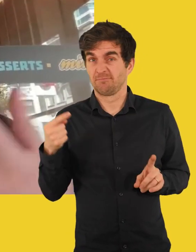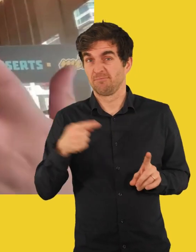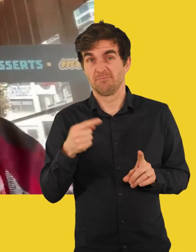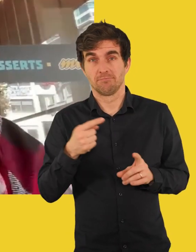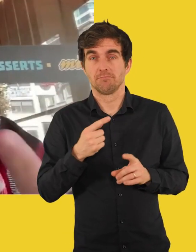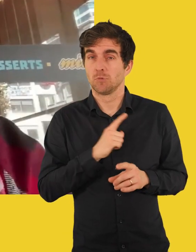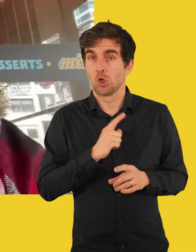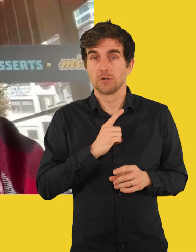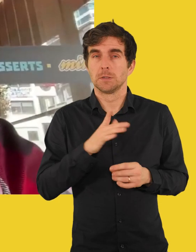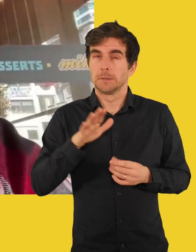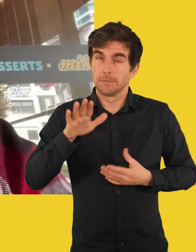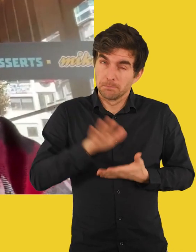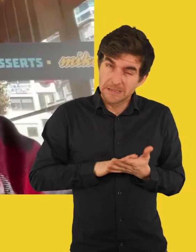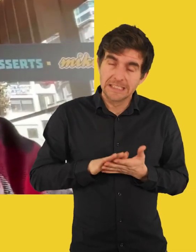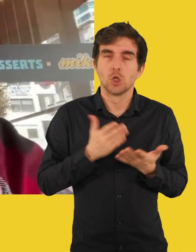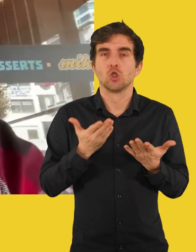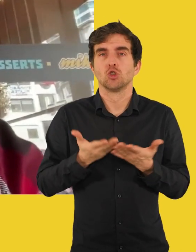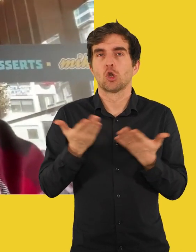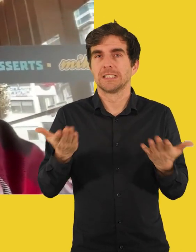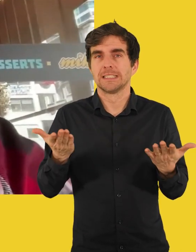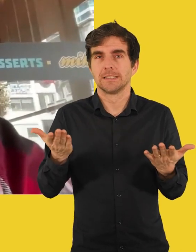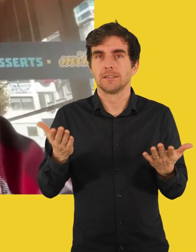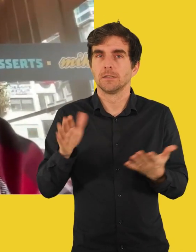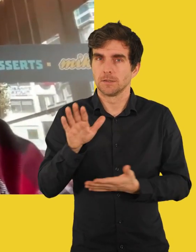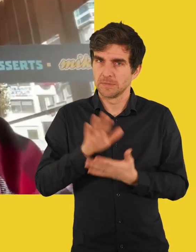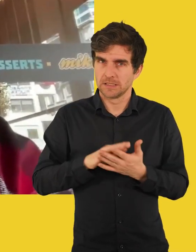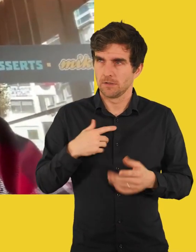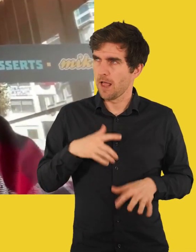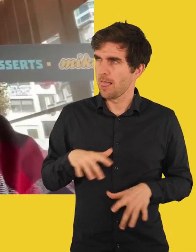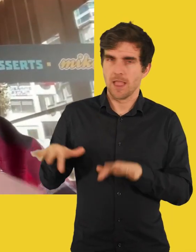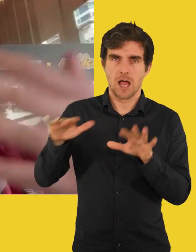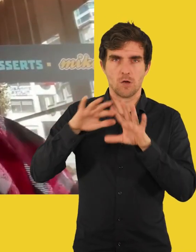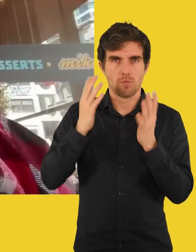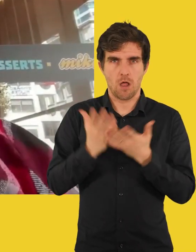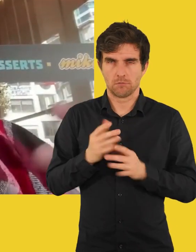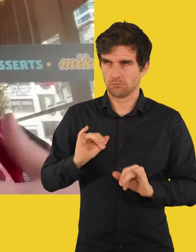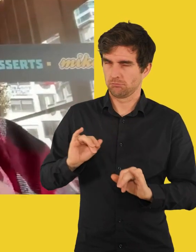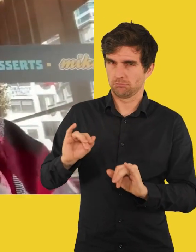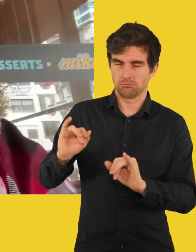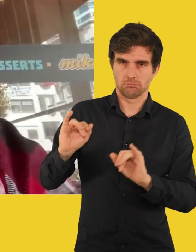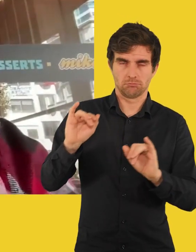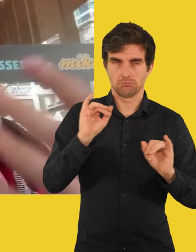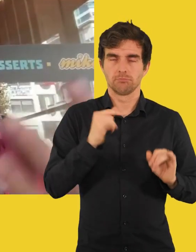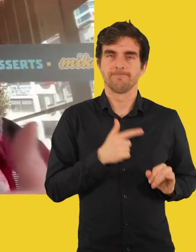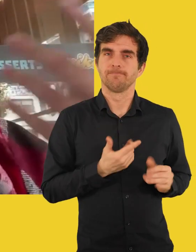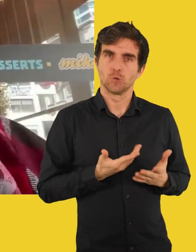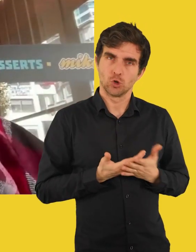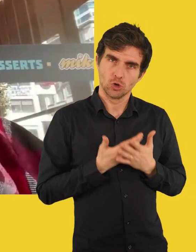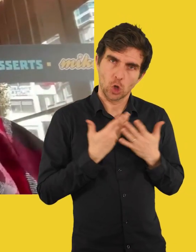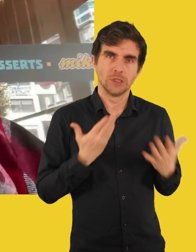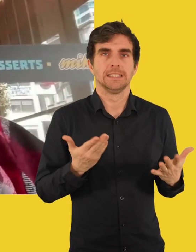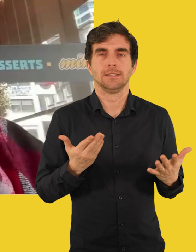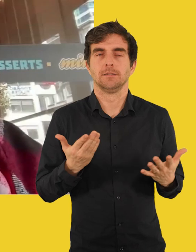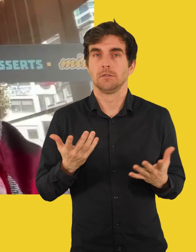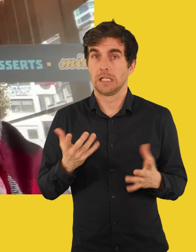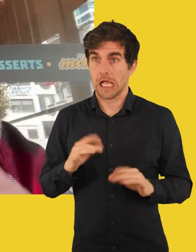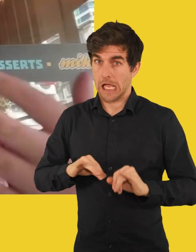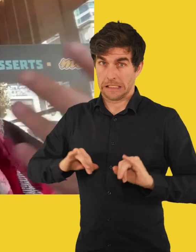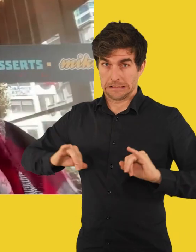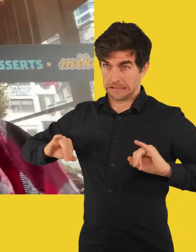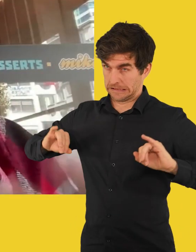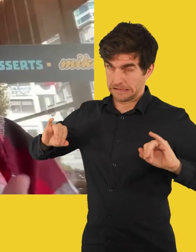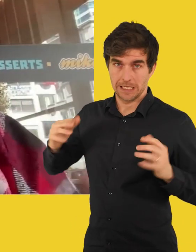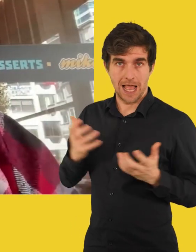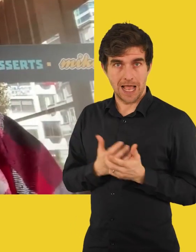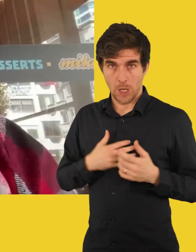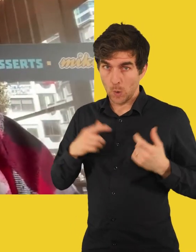easily we choose Doughnut because it's mean really justice. And we are all facing tough times worldwide, navigating